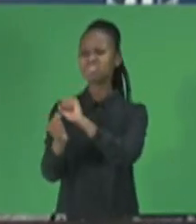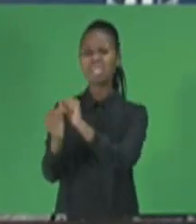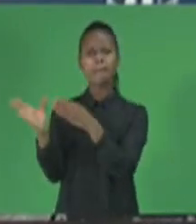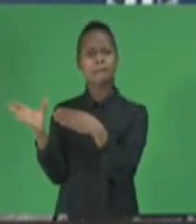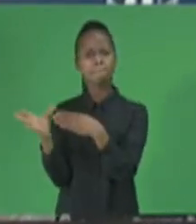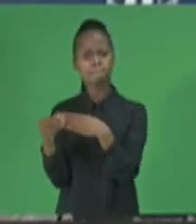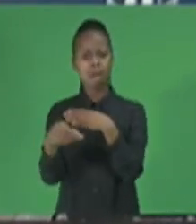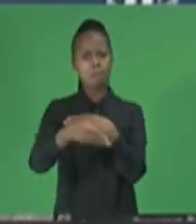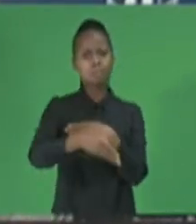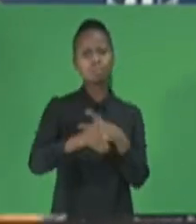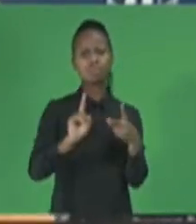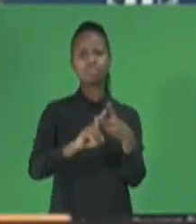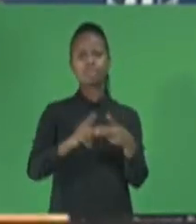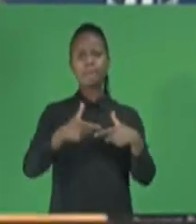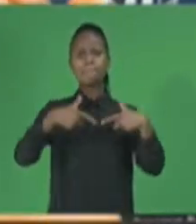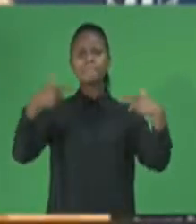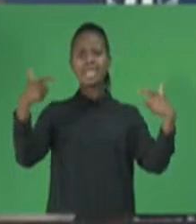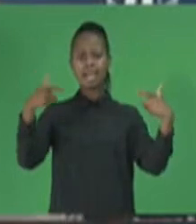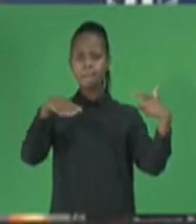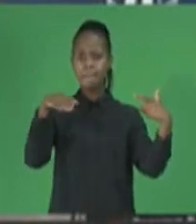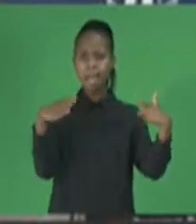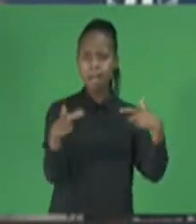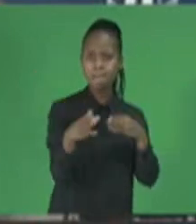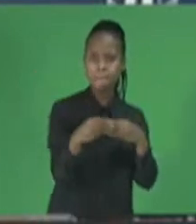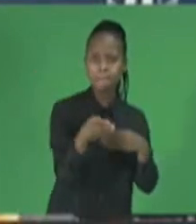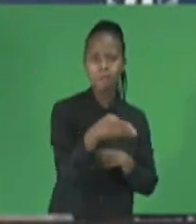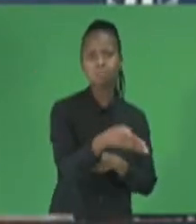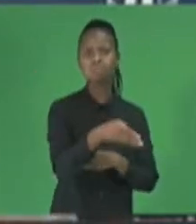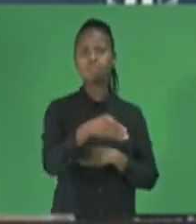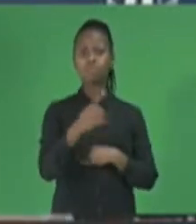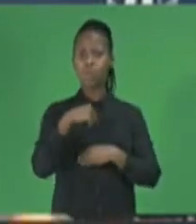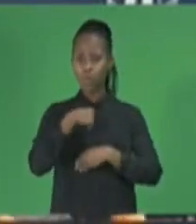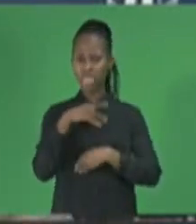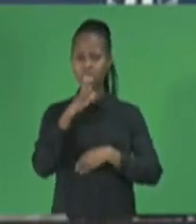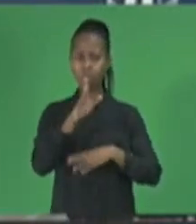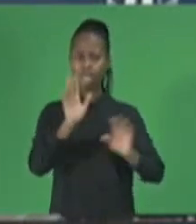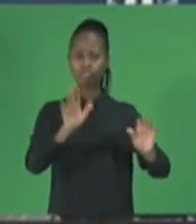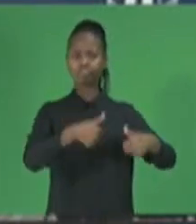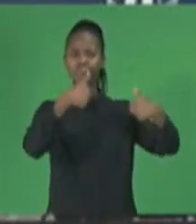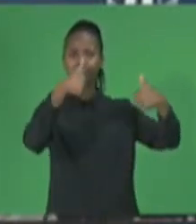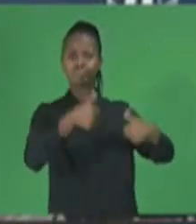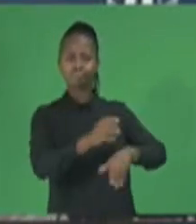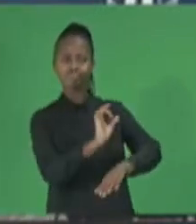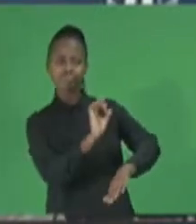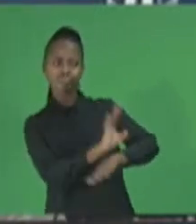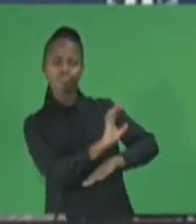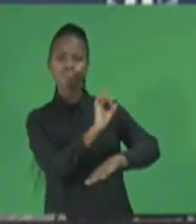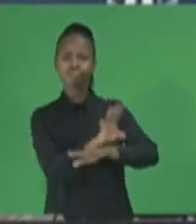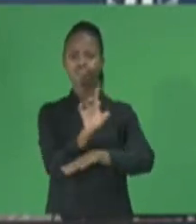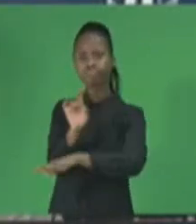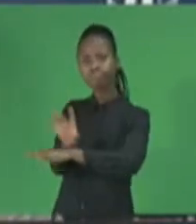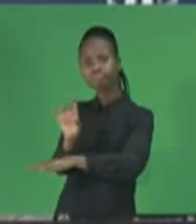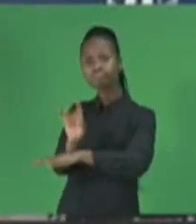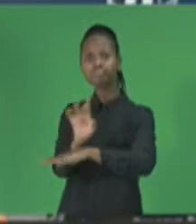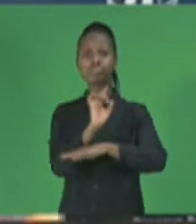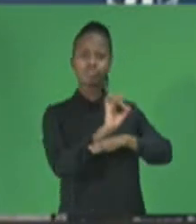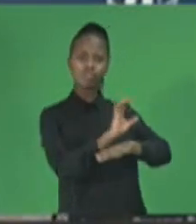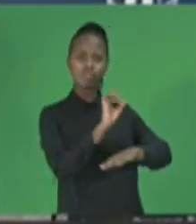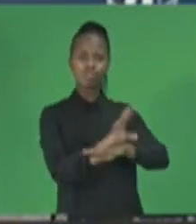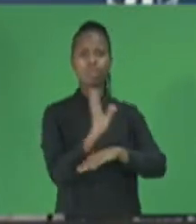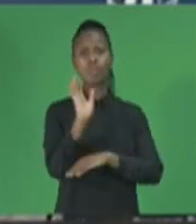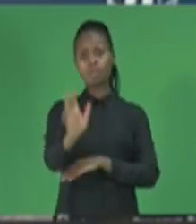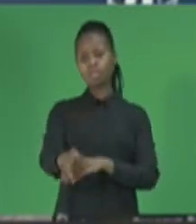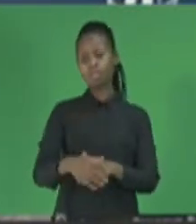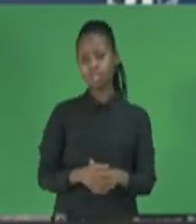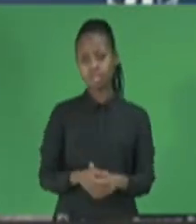with that process. And they will then advise the Minister and I on what is to be done. So I